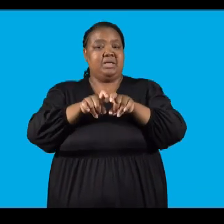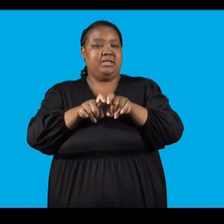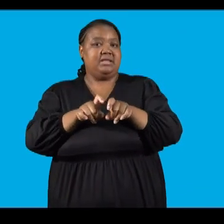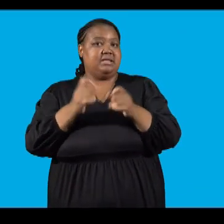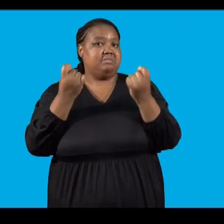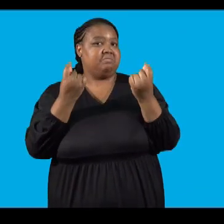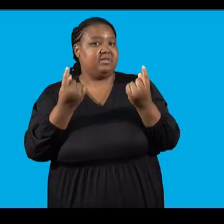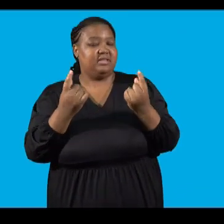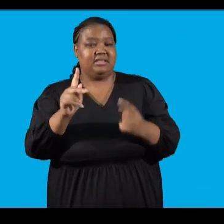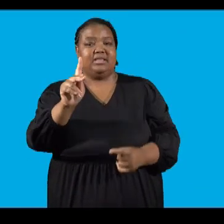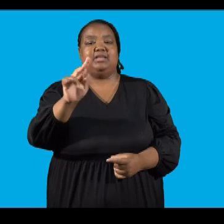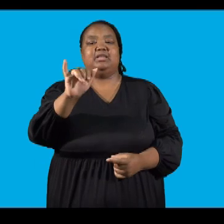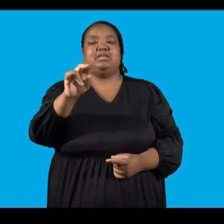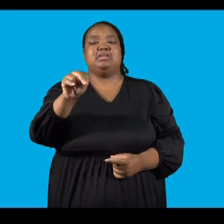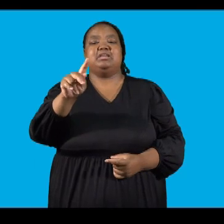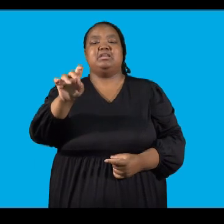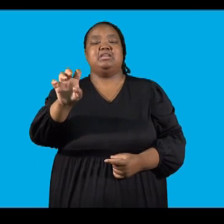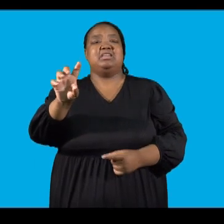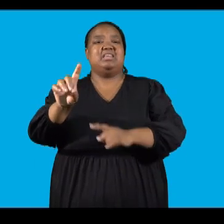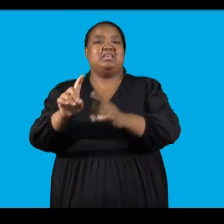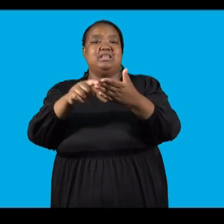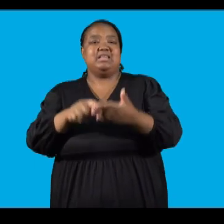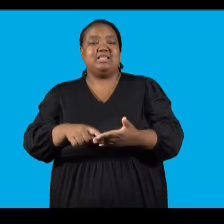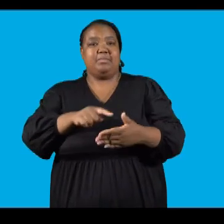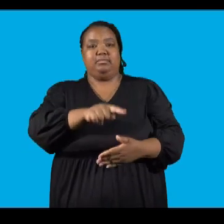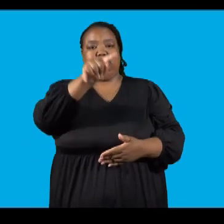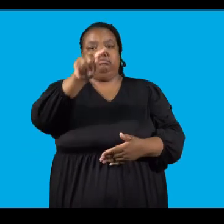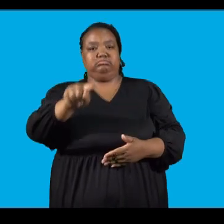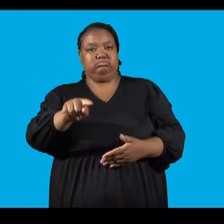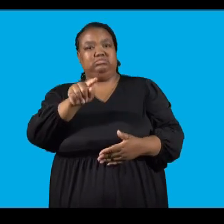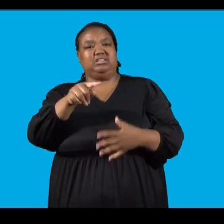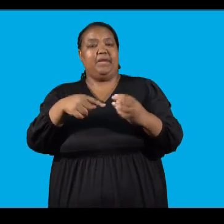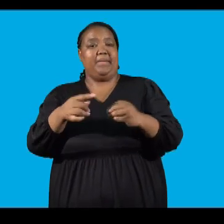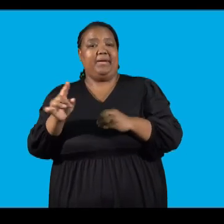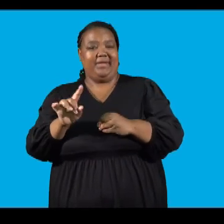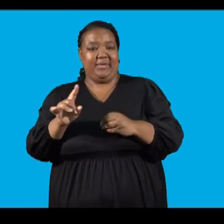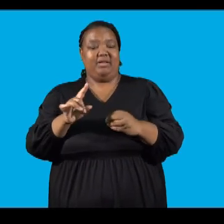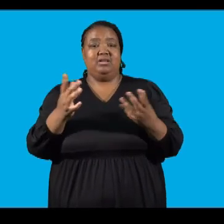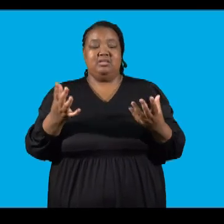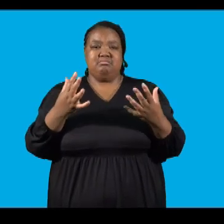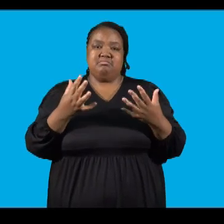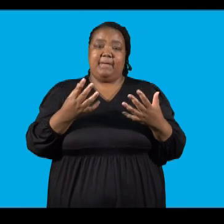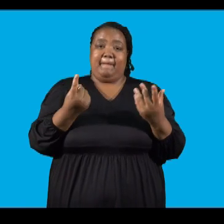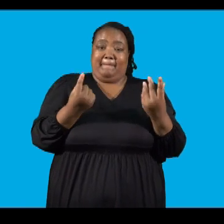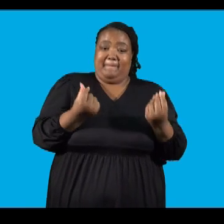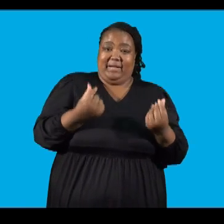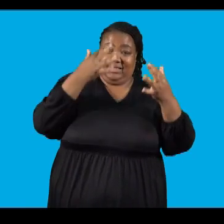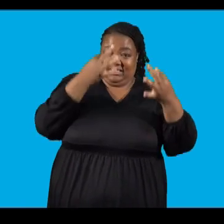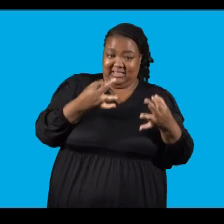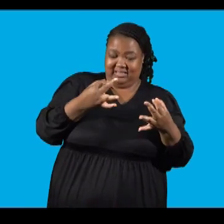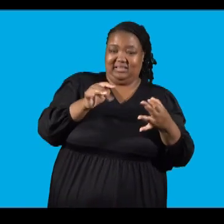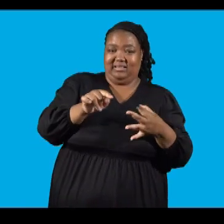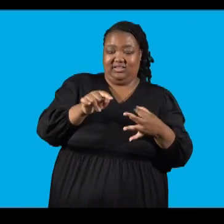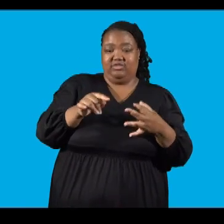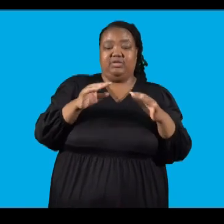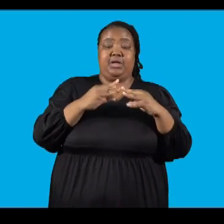understanding of what the king demand curve is all about in terms of output and price decisions. So they are